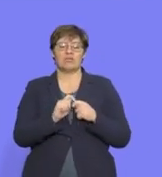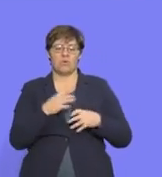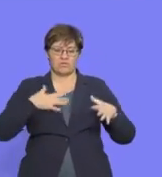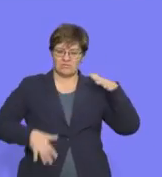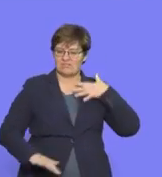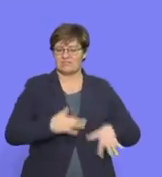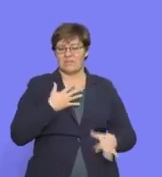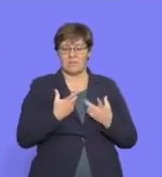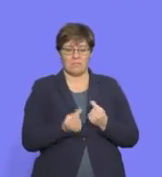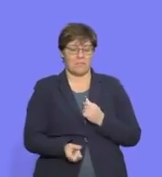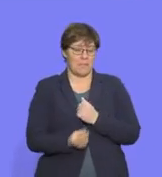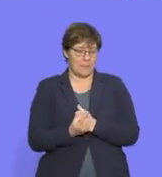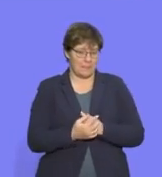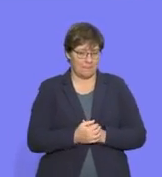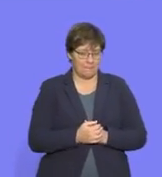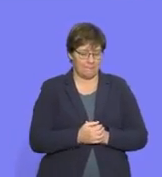things around the body.